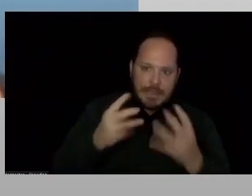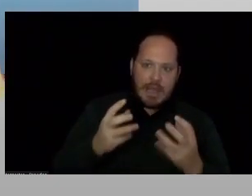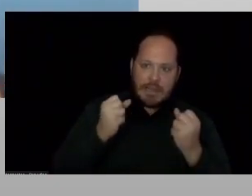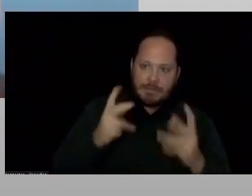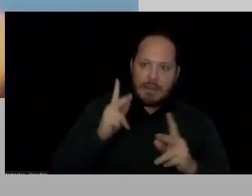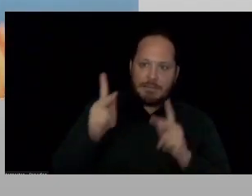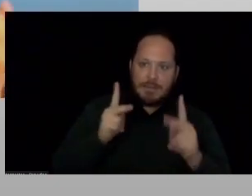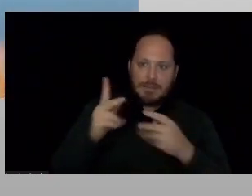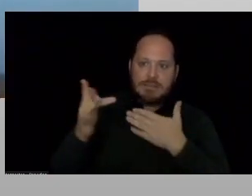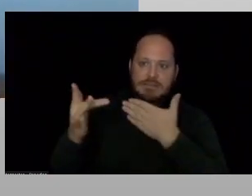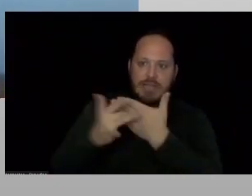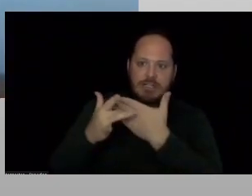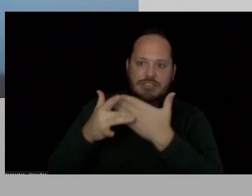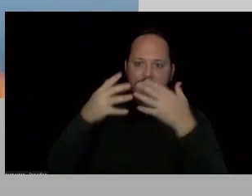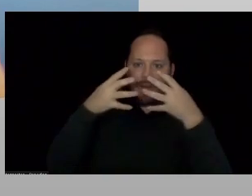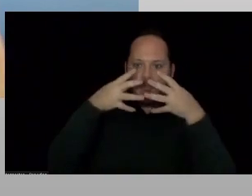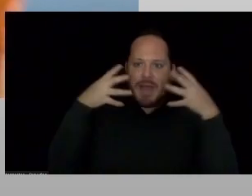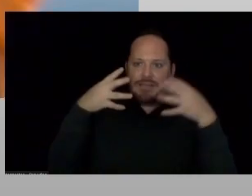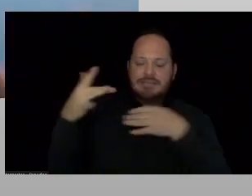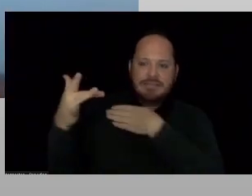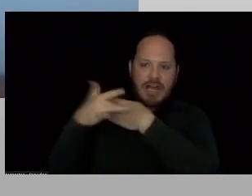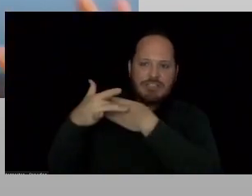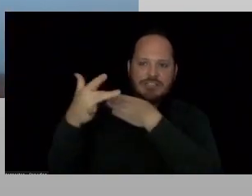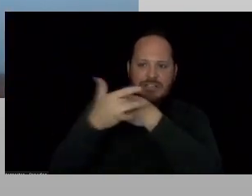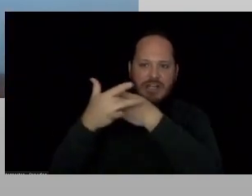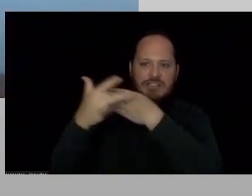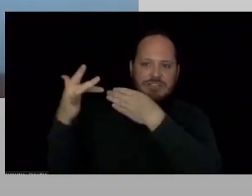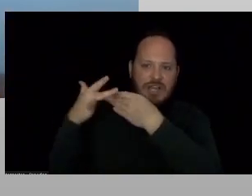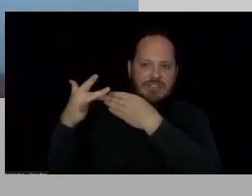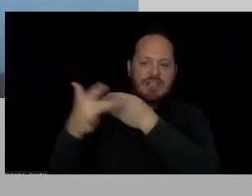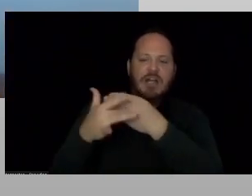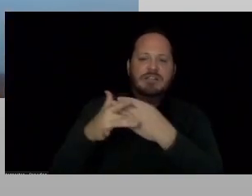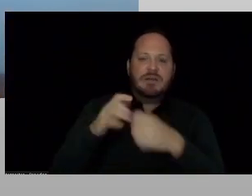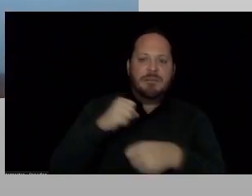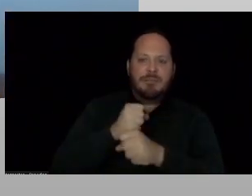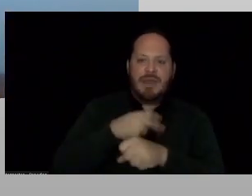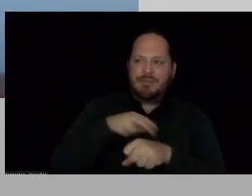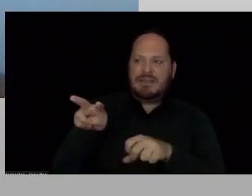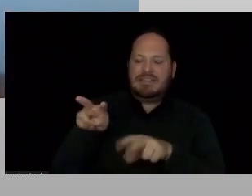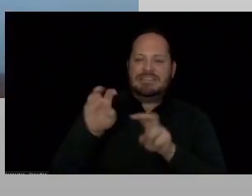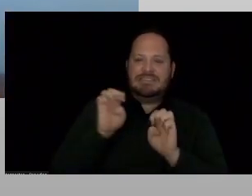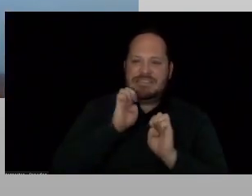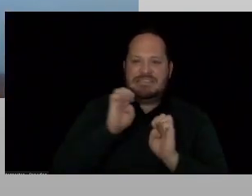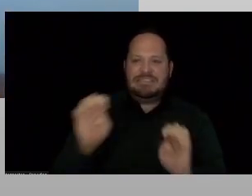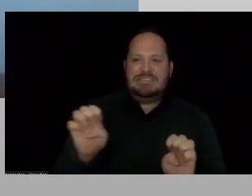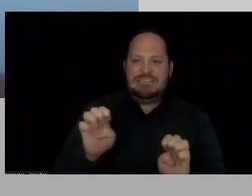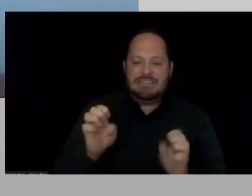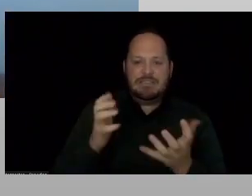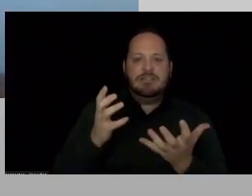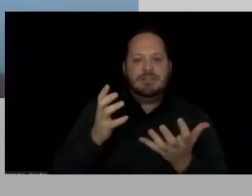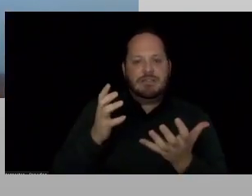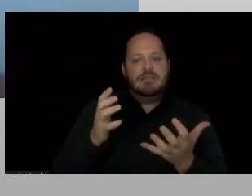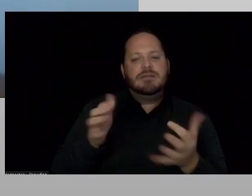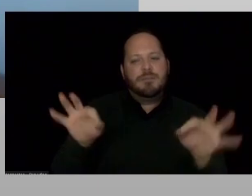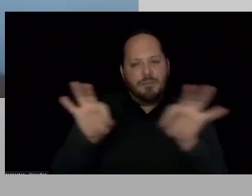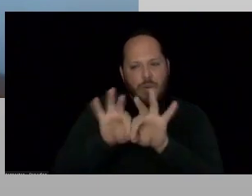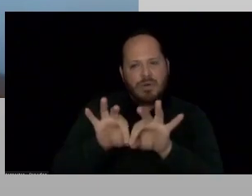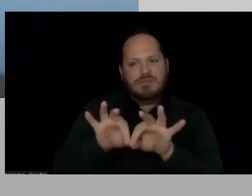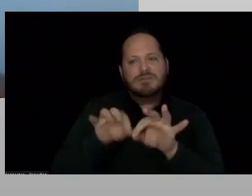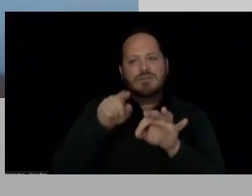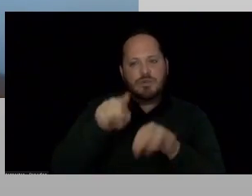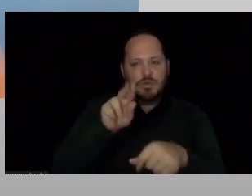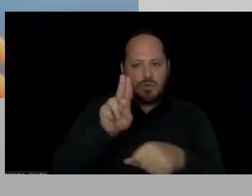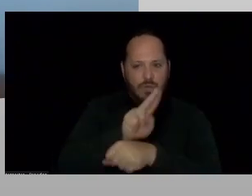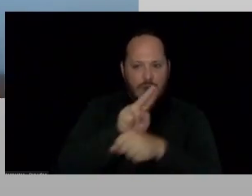their masks is making me cringe. If you wear a mask, it has to fit well, because if you wear a mask and you're touching it